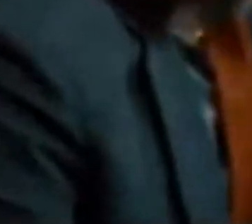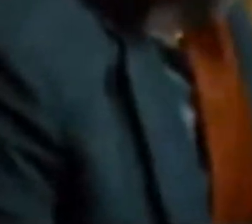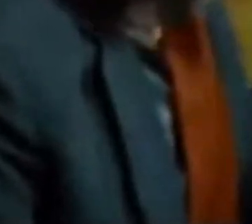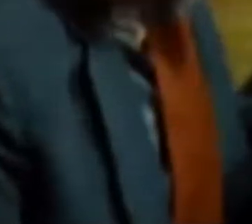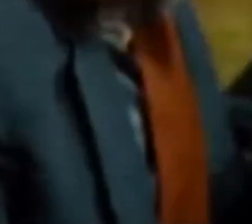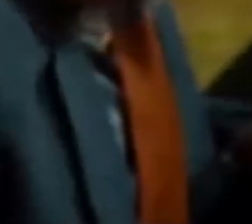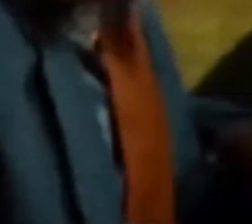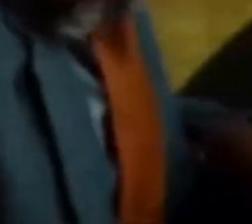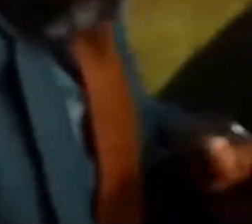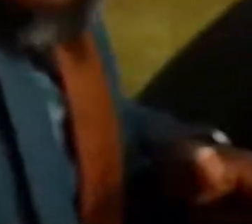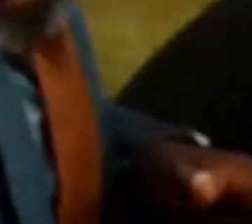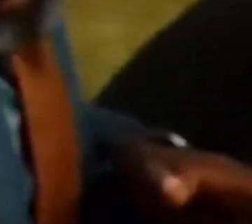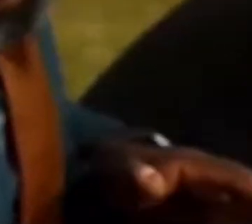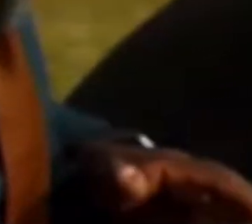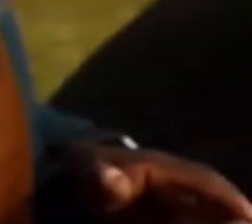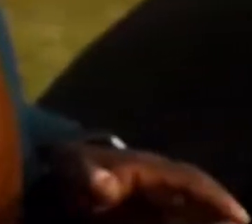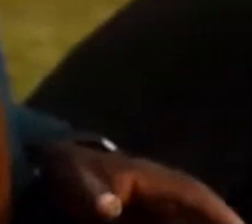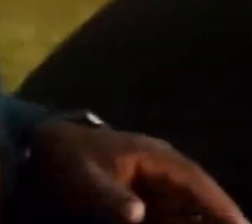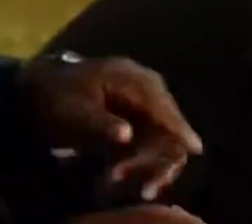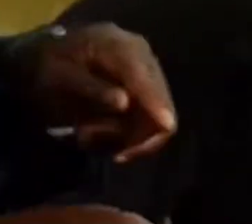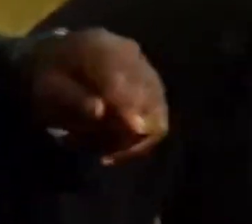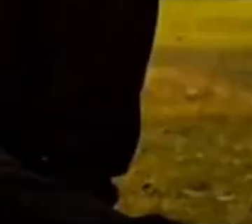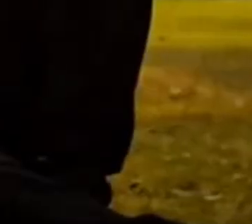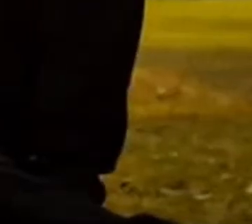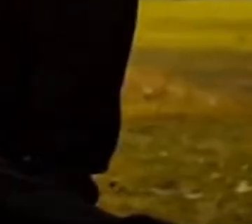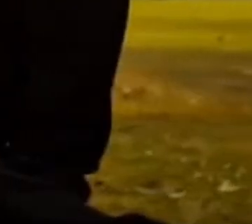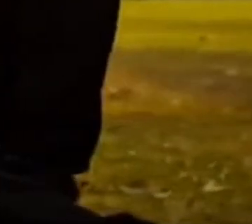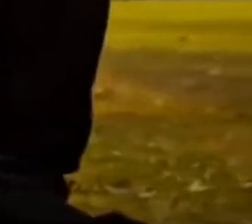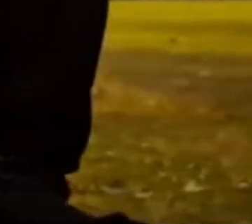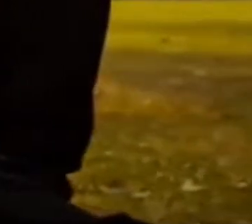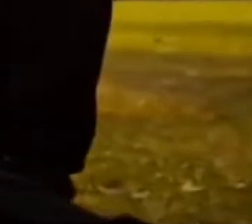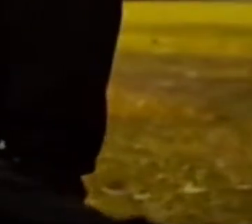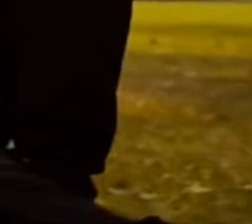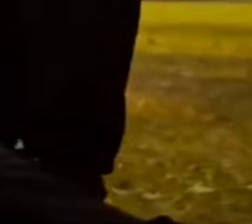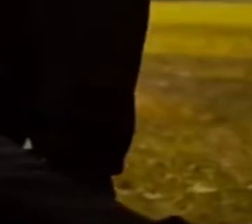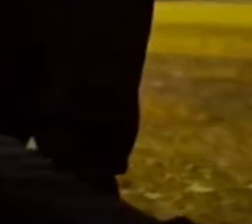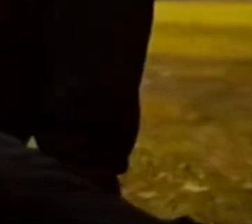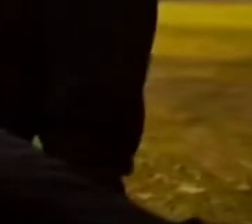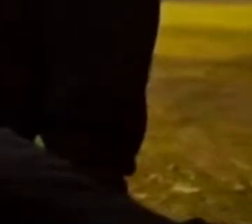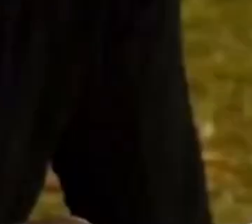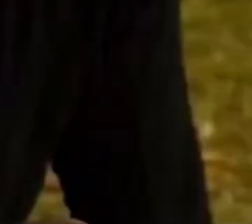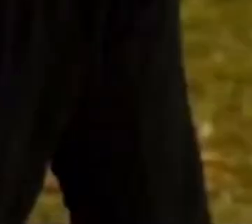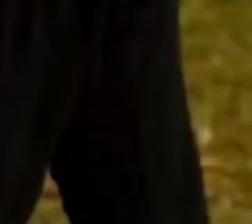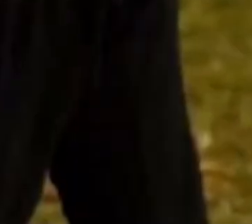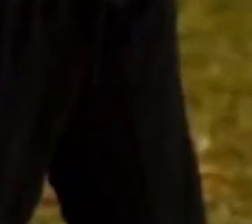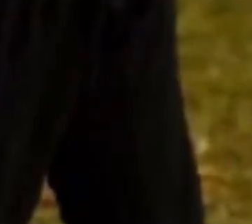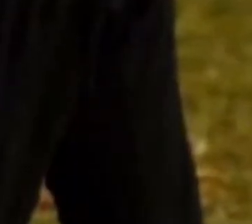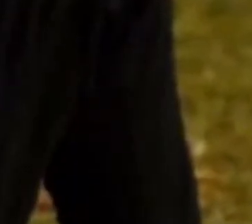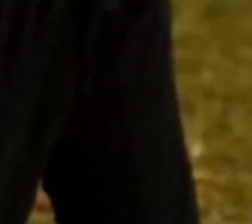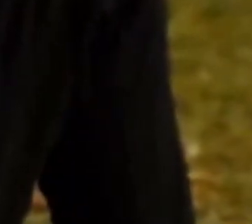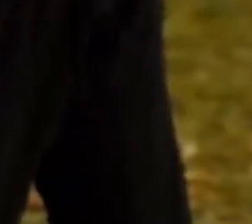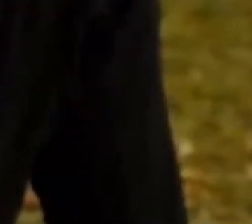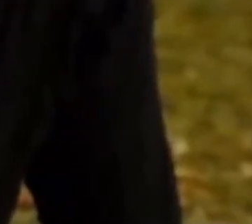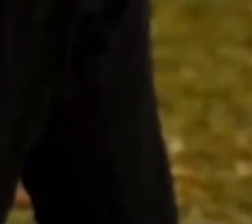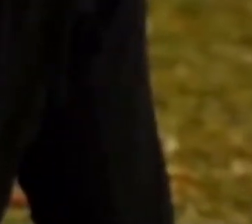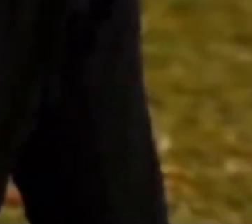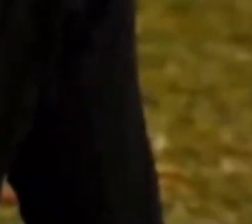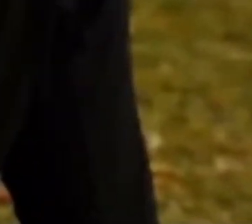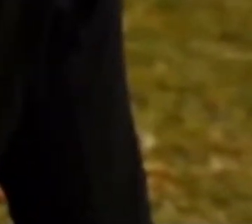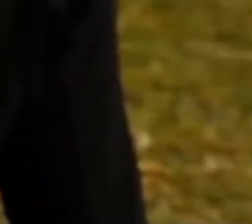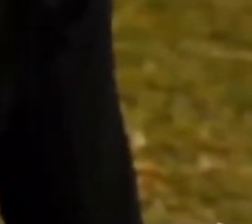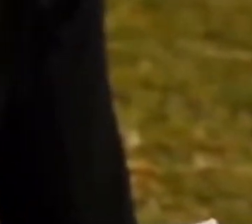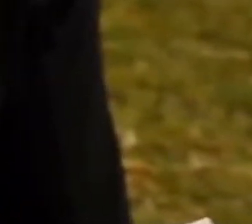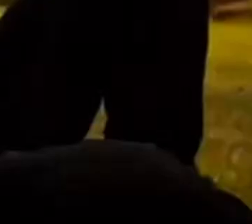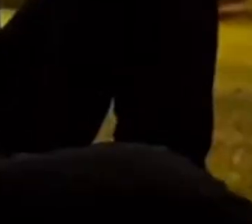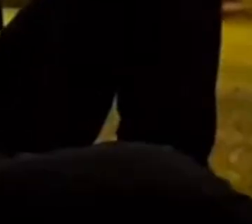meet you. Nalisambili lokutila, abantu balatutina. Ebaba wino sana kutila balabachitapi and kwati baliba wino sana batinga